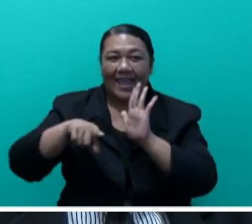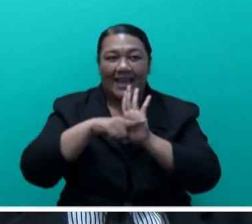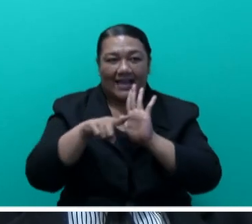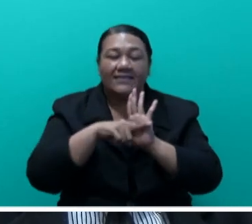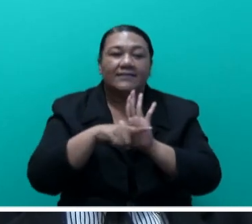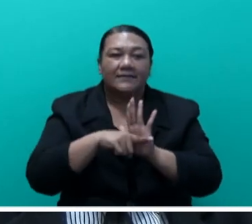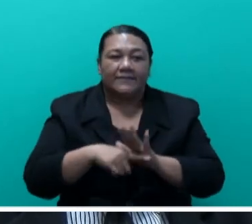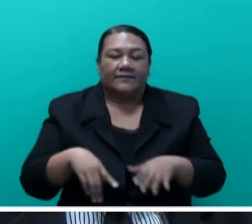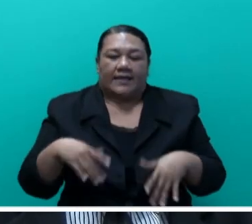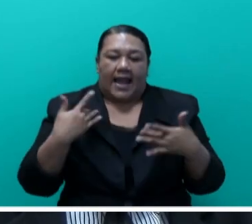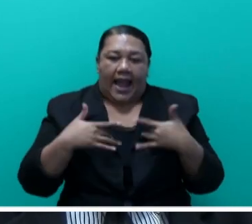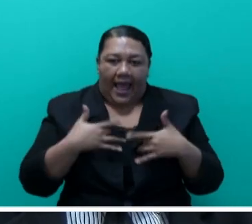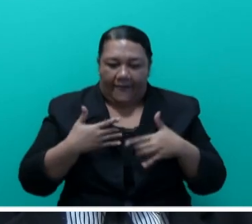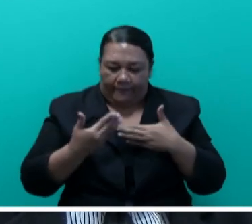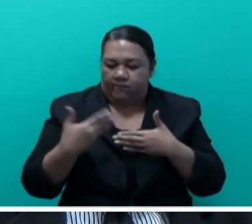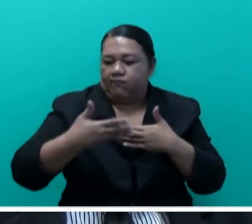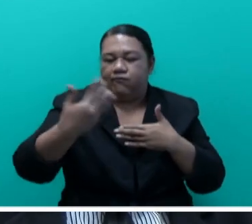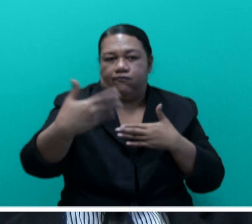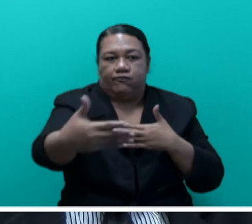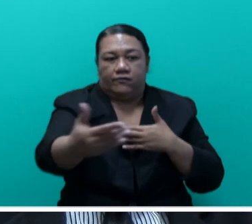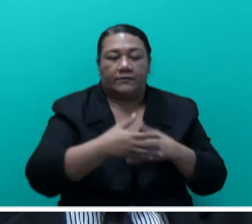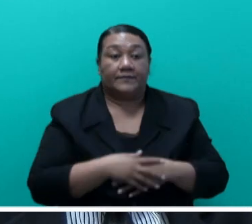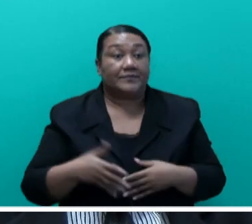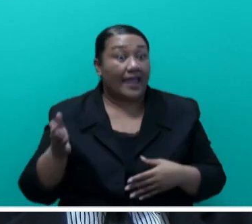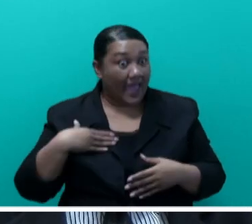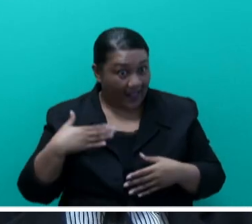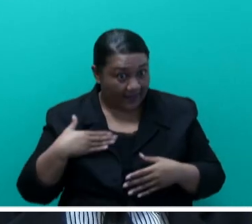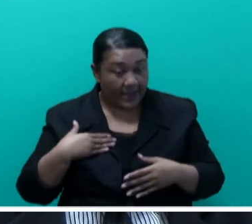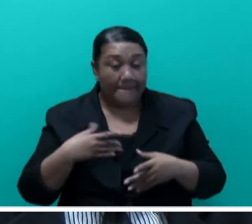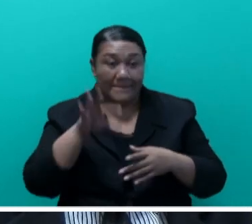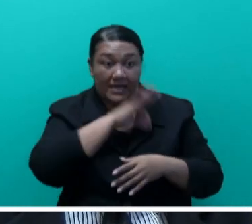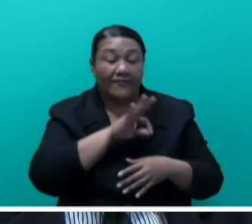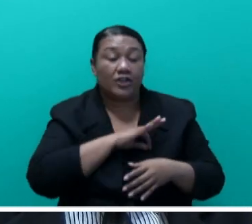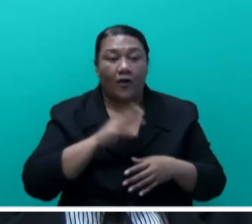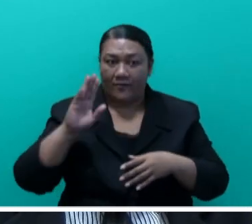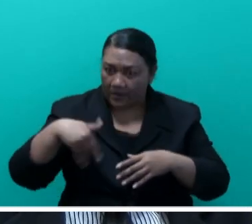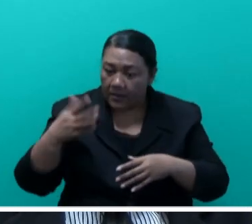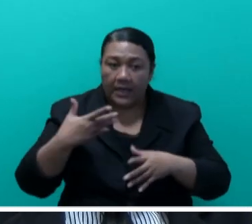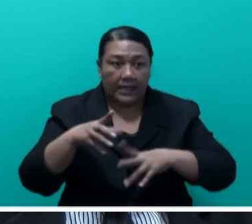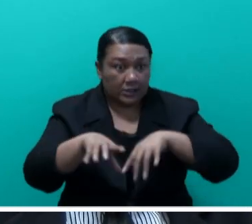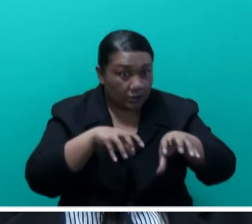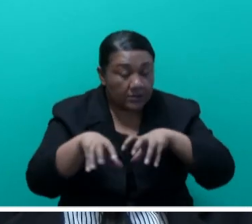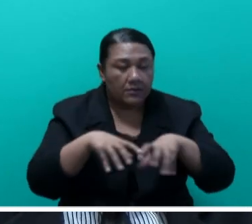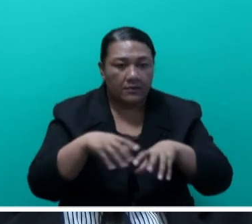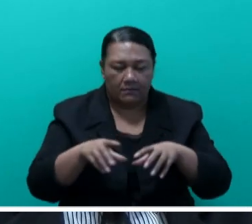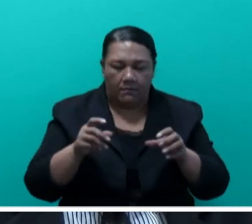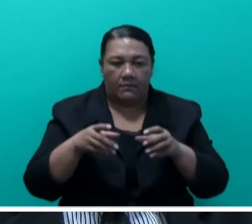well-being, the health benefits of regular physical activity are well documented, sir.